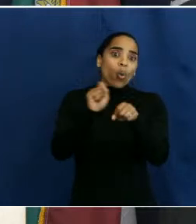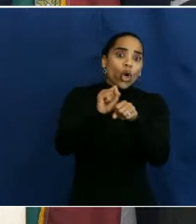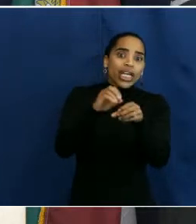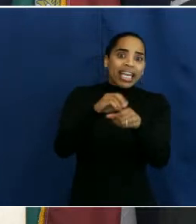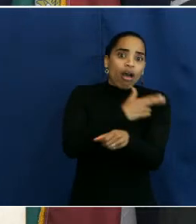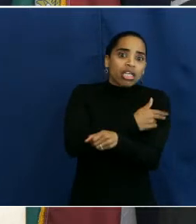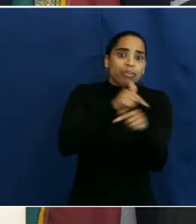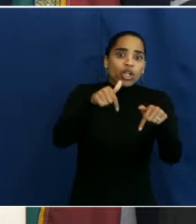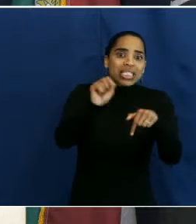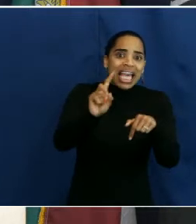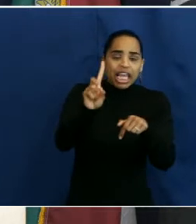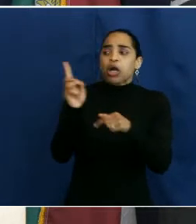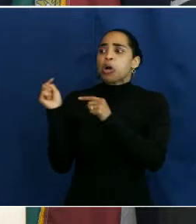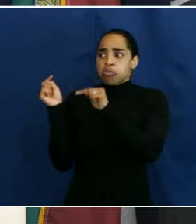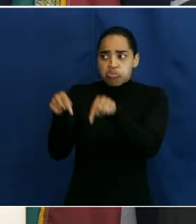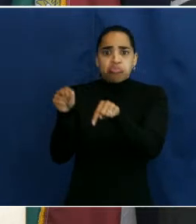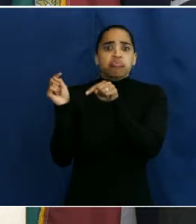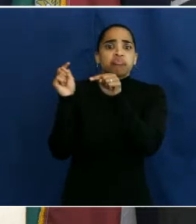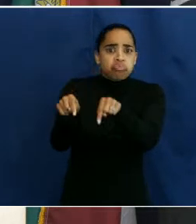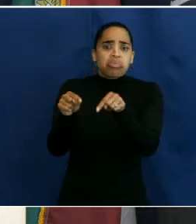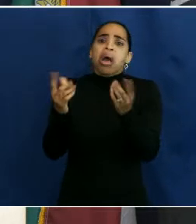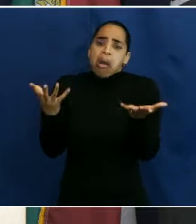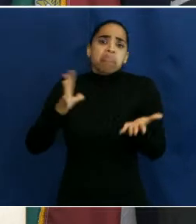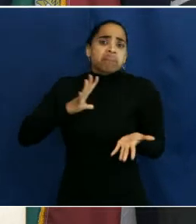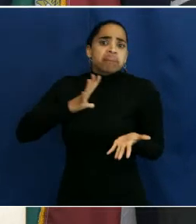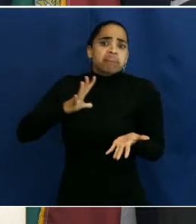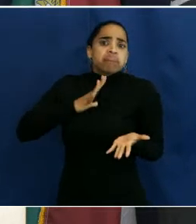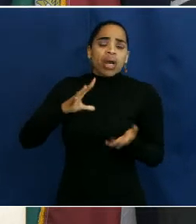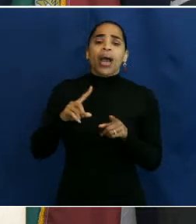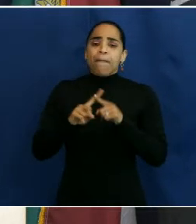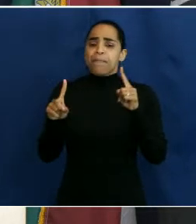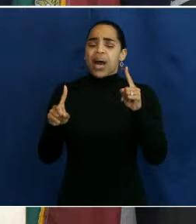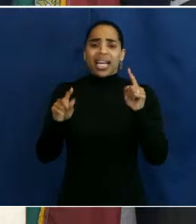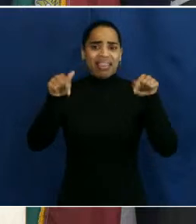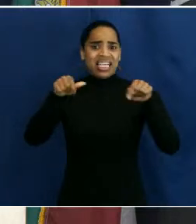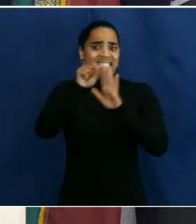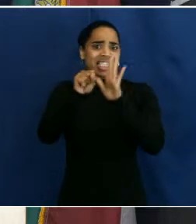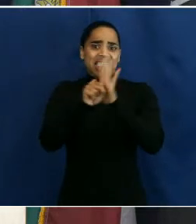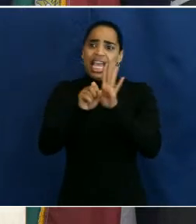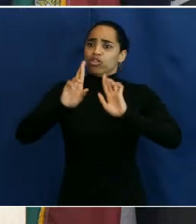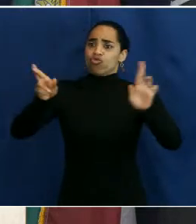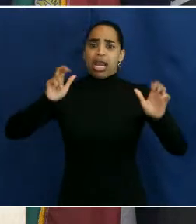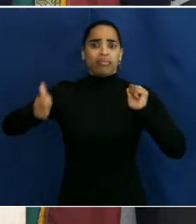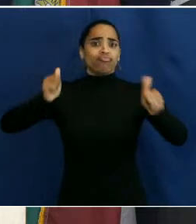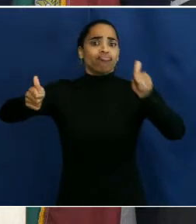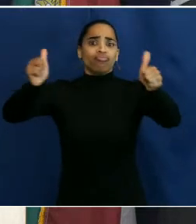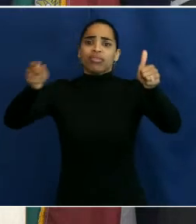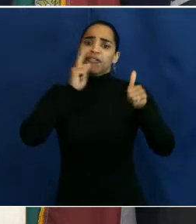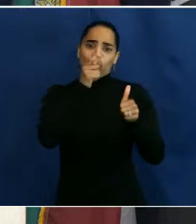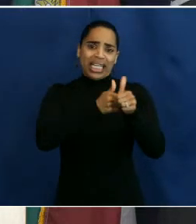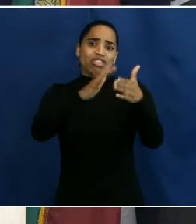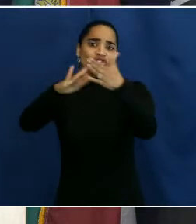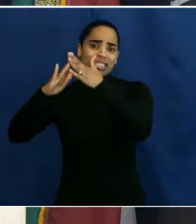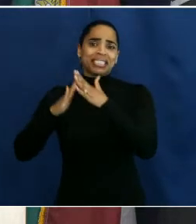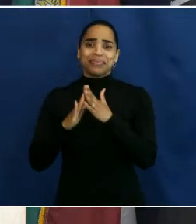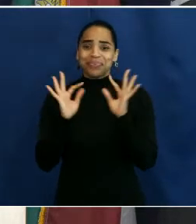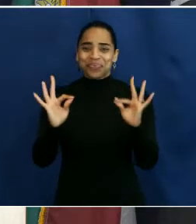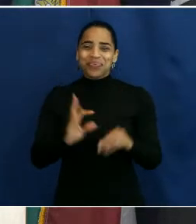we think as the entire state has stood up their infrastructure that is much less of a concern.